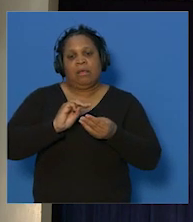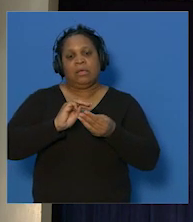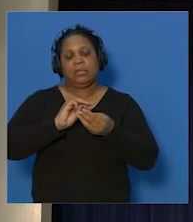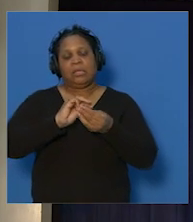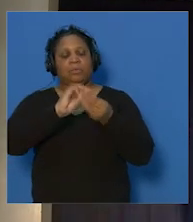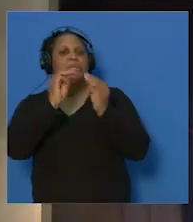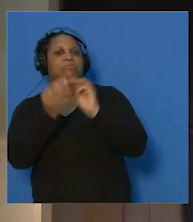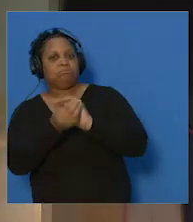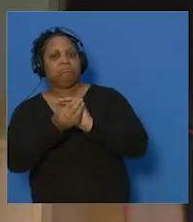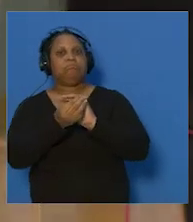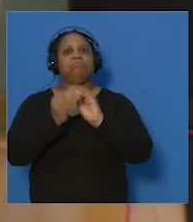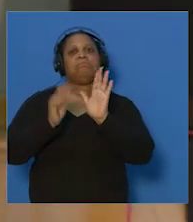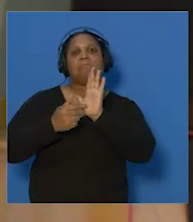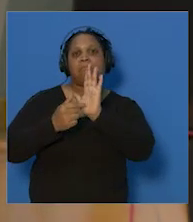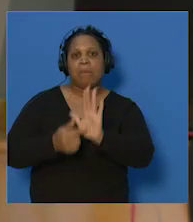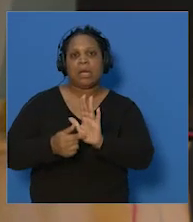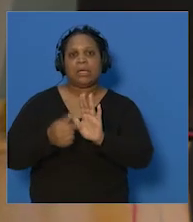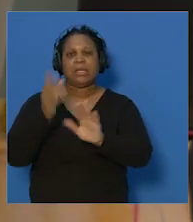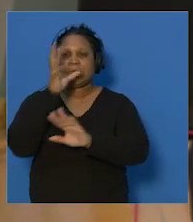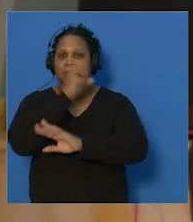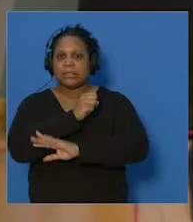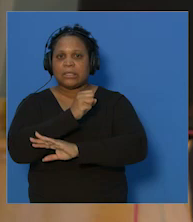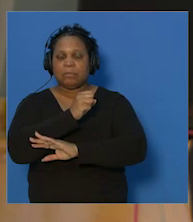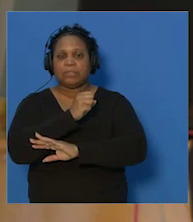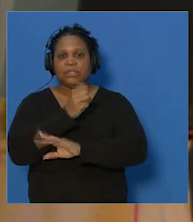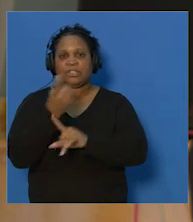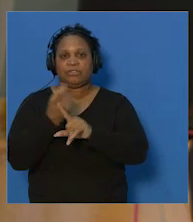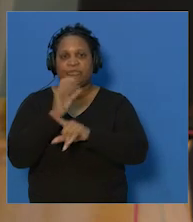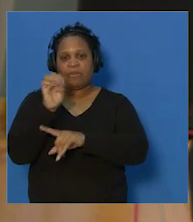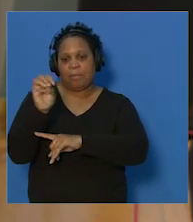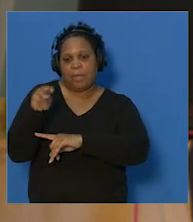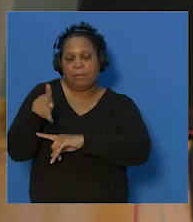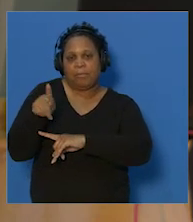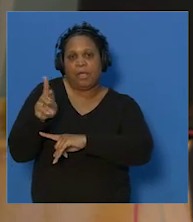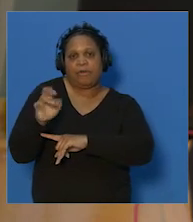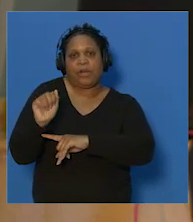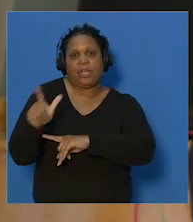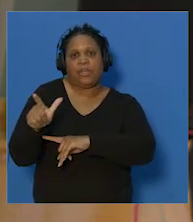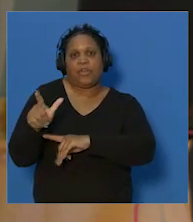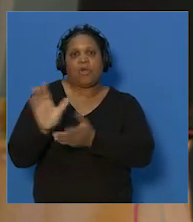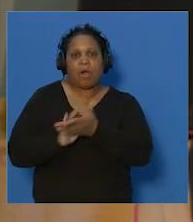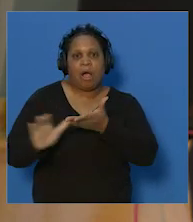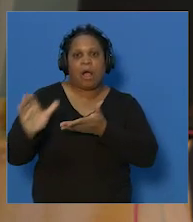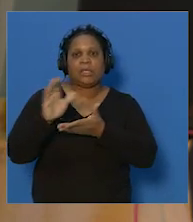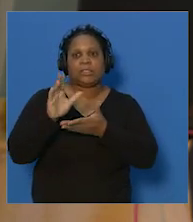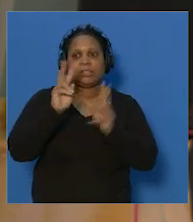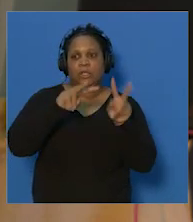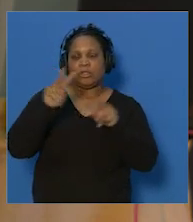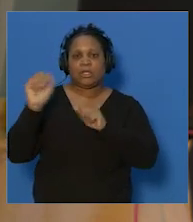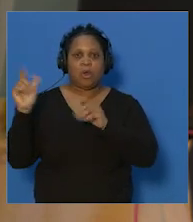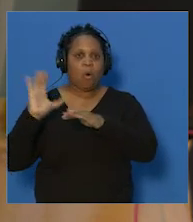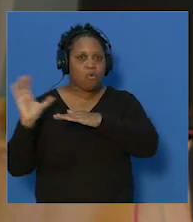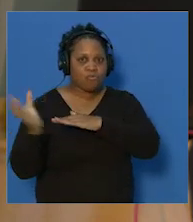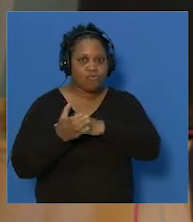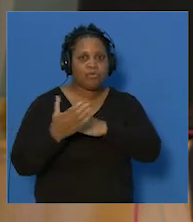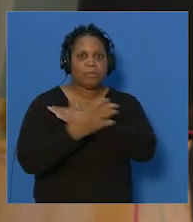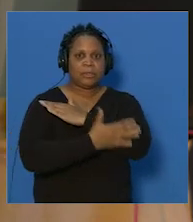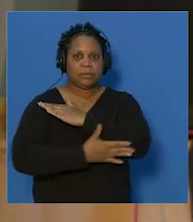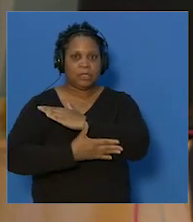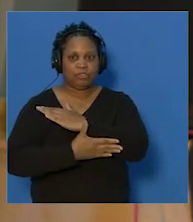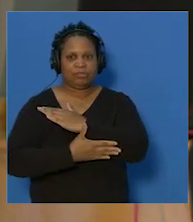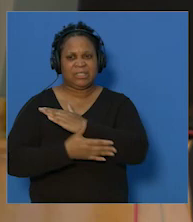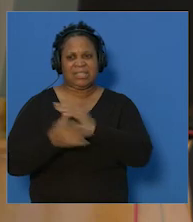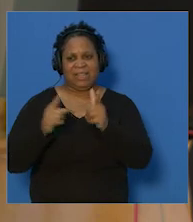College. They actually looked at all Caribbean countries, and they put the assumptions together with respect to the